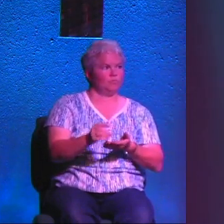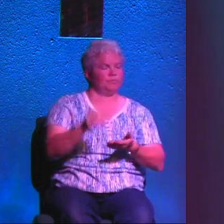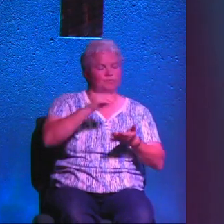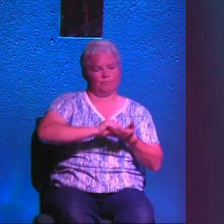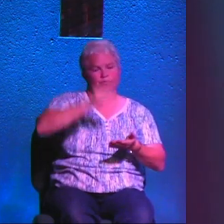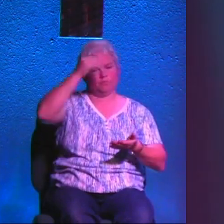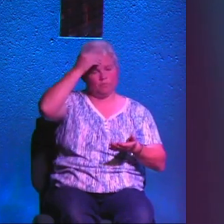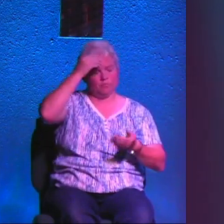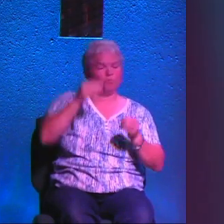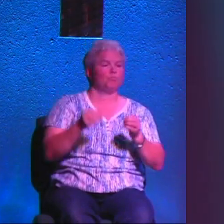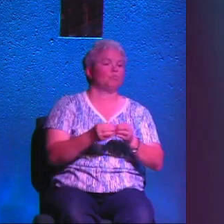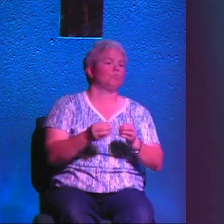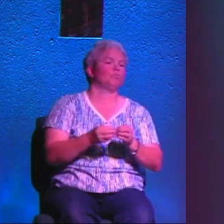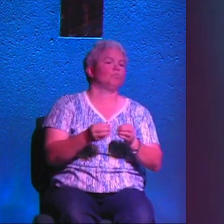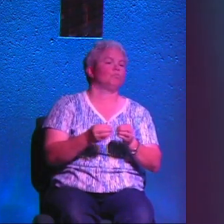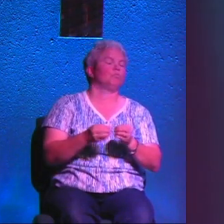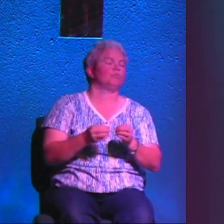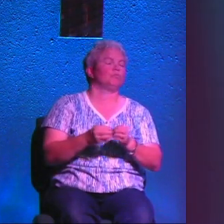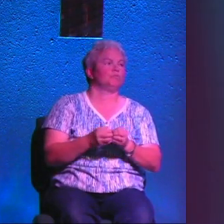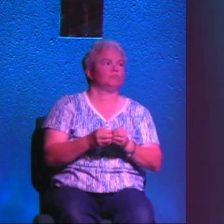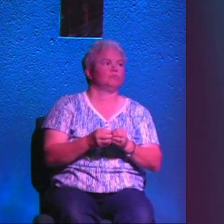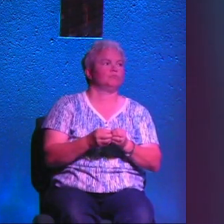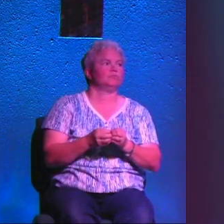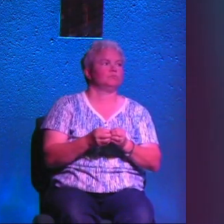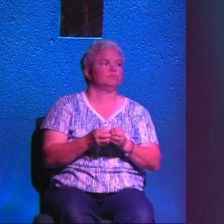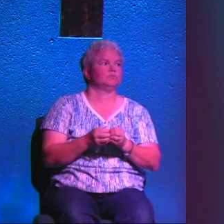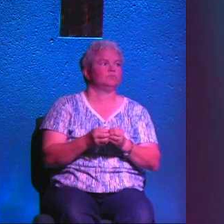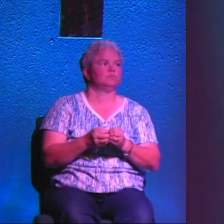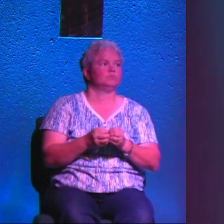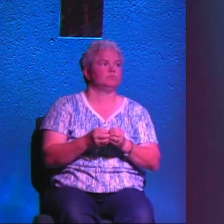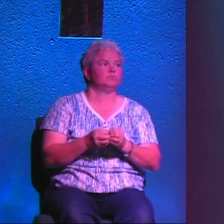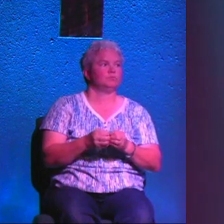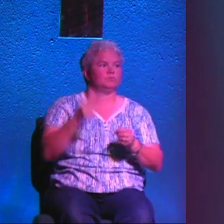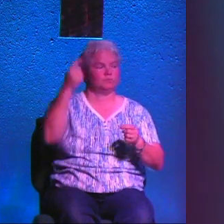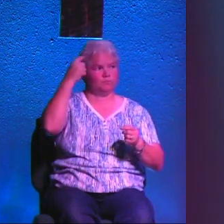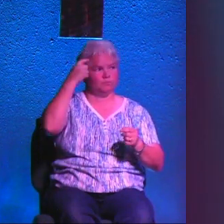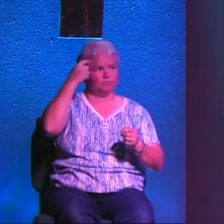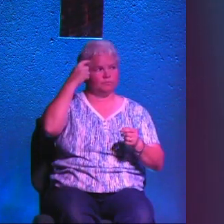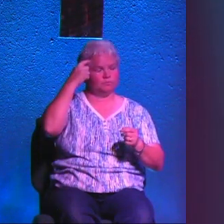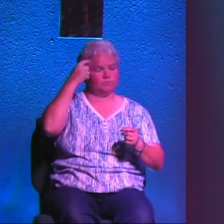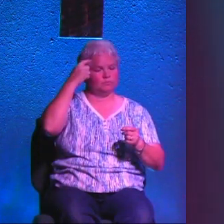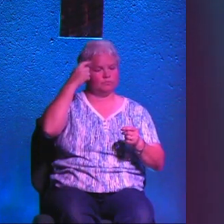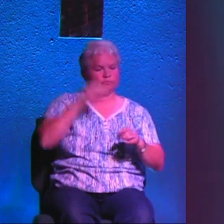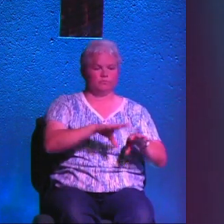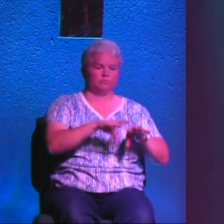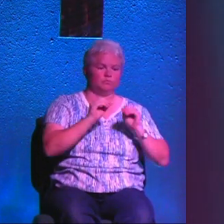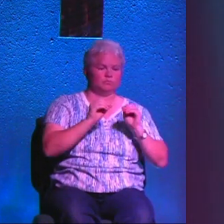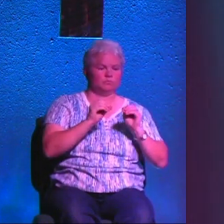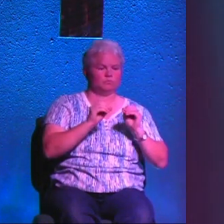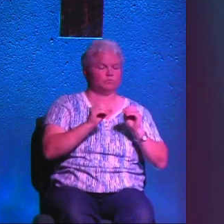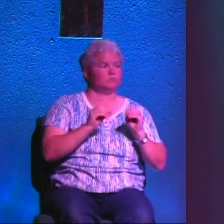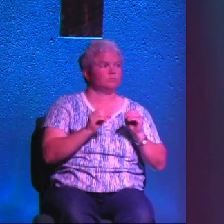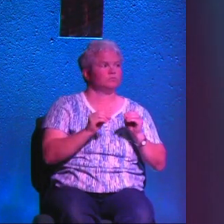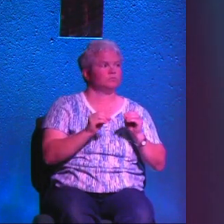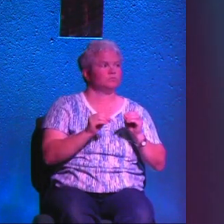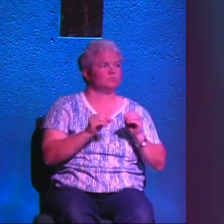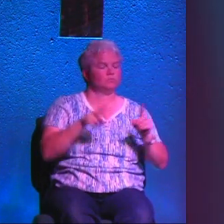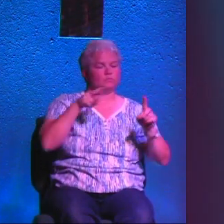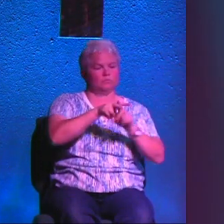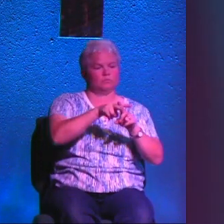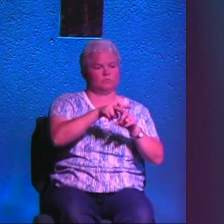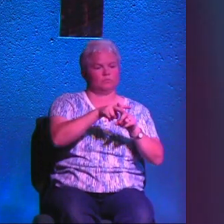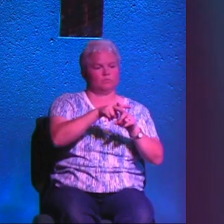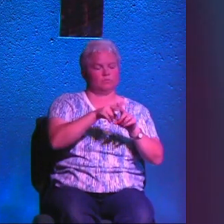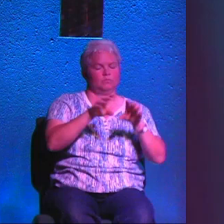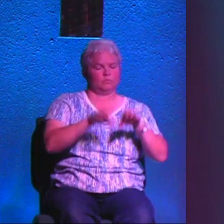can learn a lot, right, if you're open to learning. But within that knowledge, we can't just leave it there. We have to actually allow that to